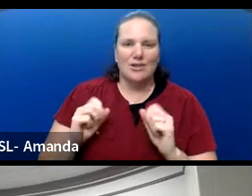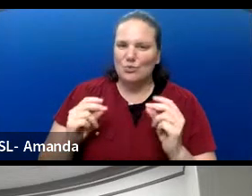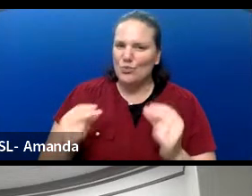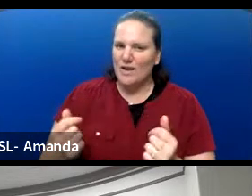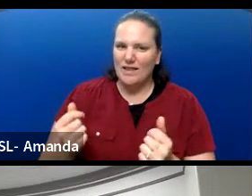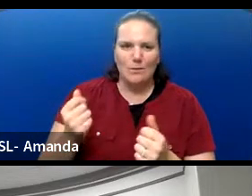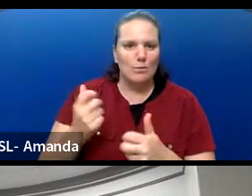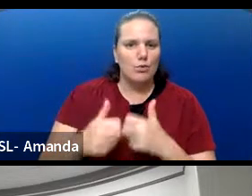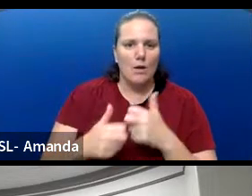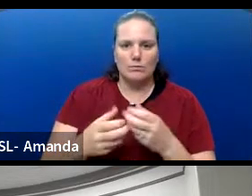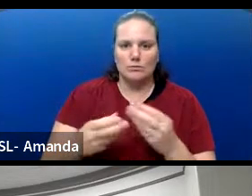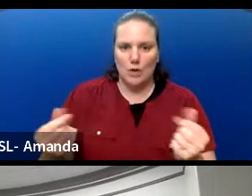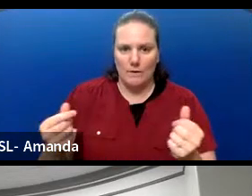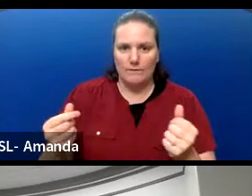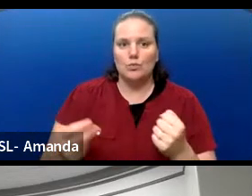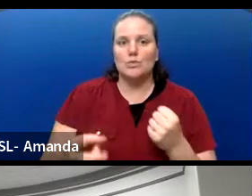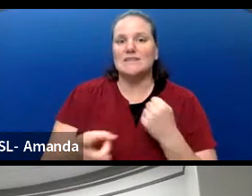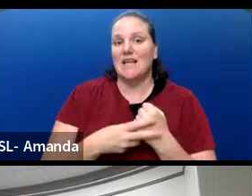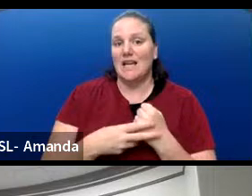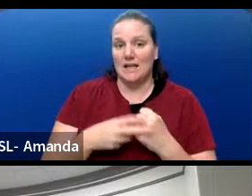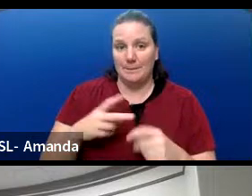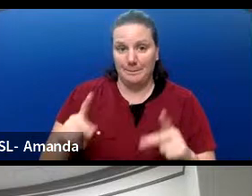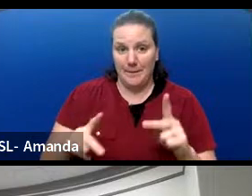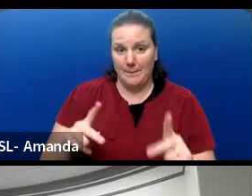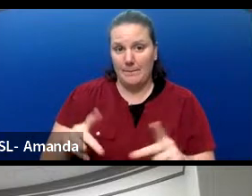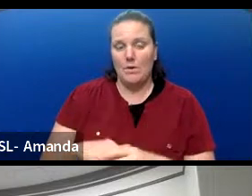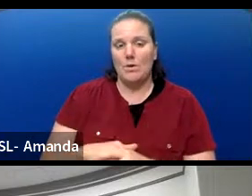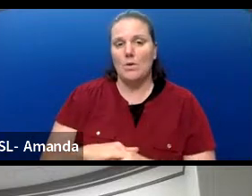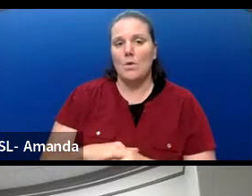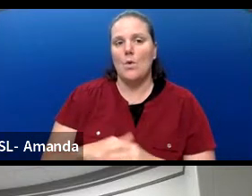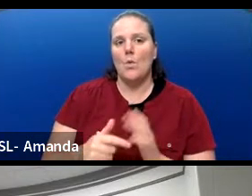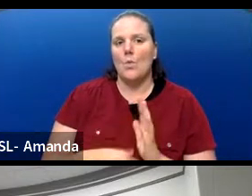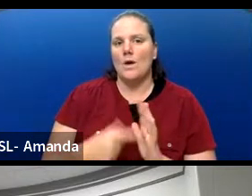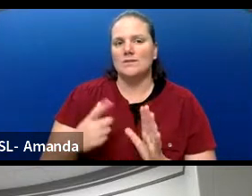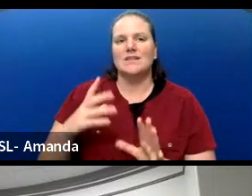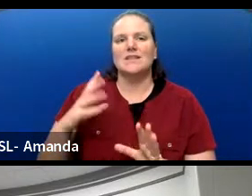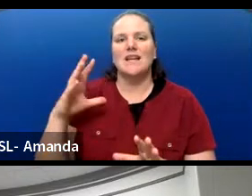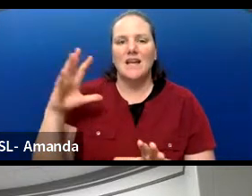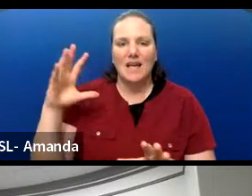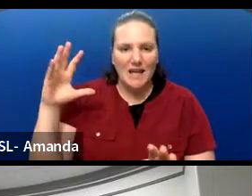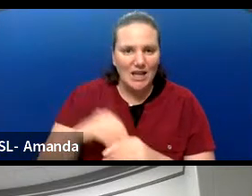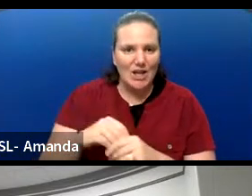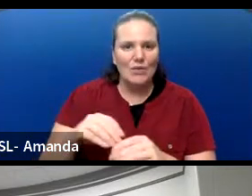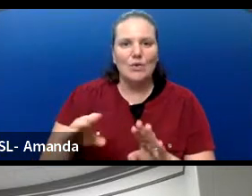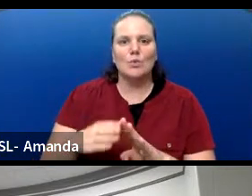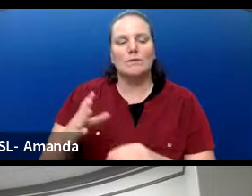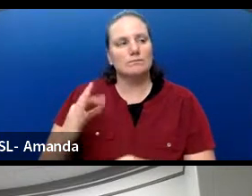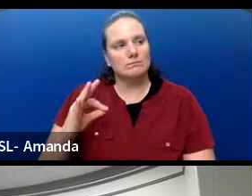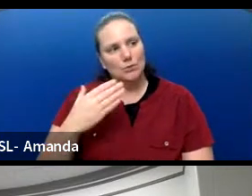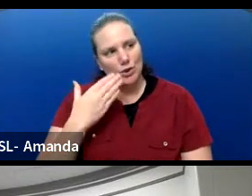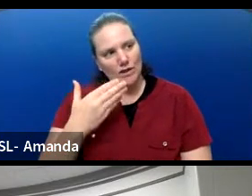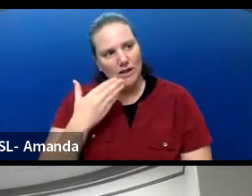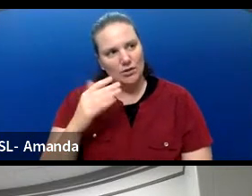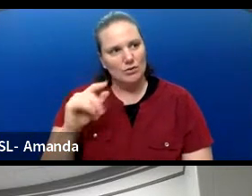sure that we are retaining folks once we get them in the door. Good, thank you, Greg.